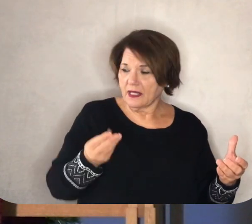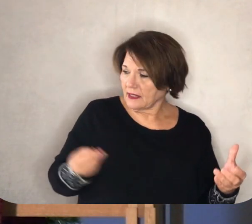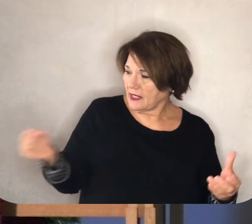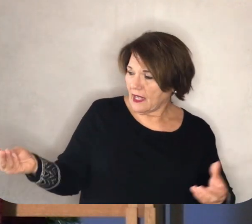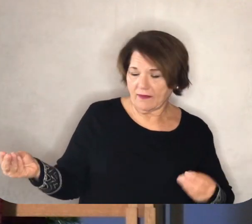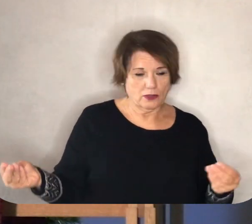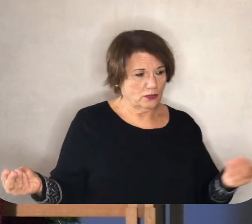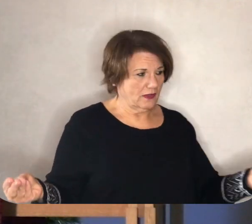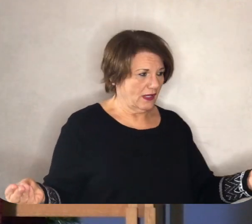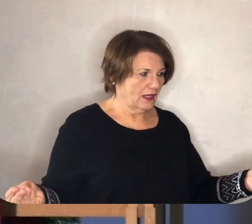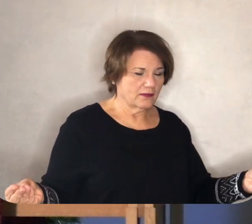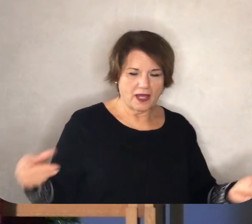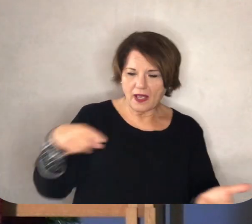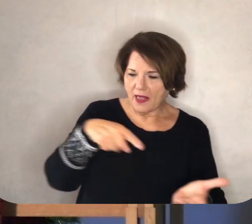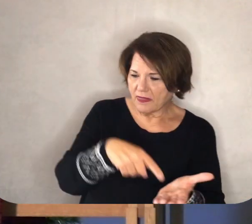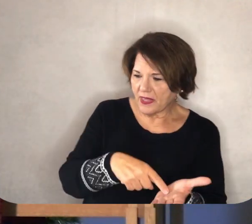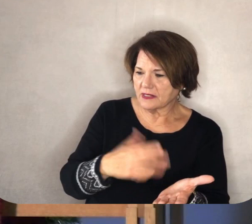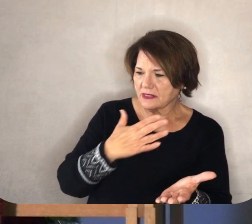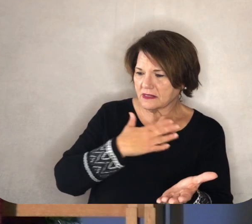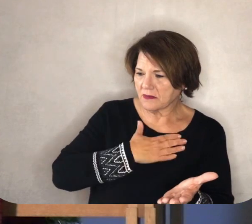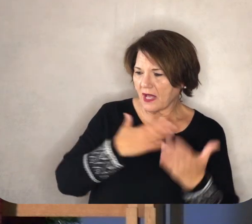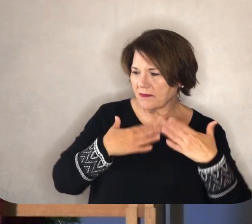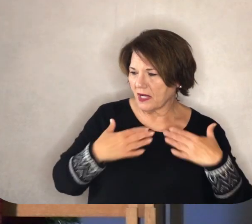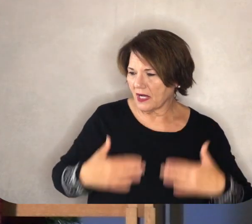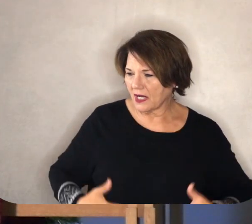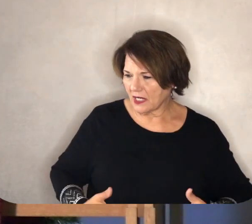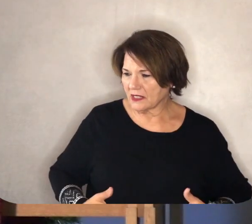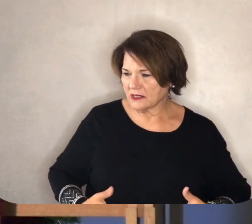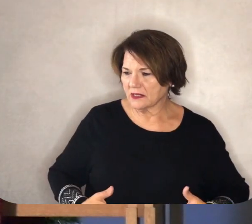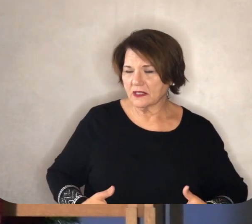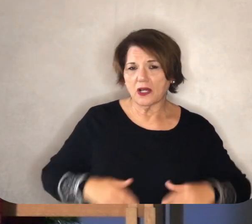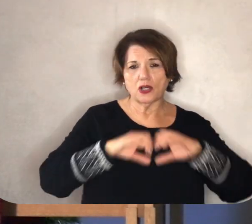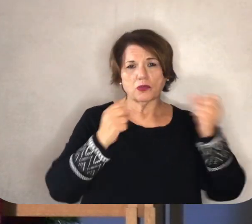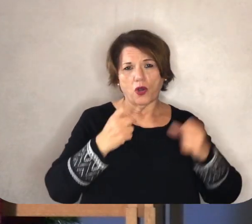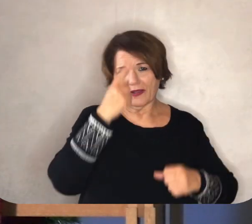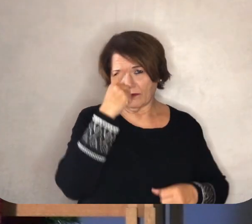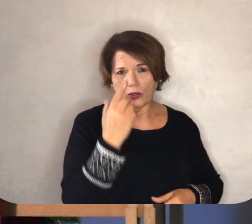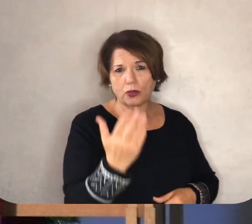said, "This is my body, which is broken for you.